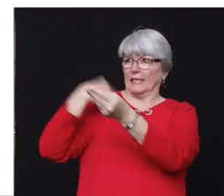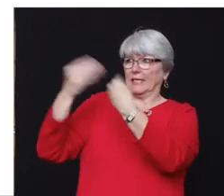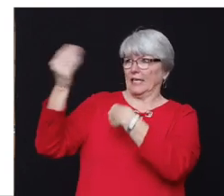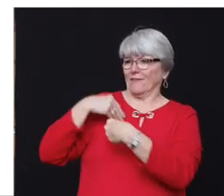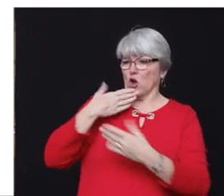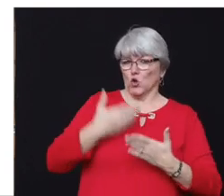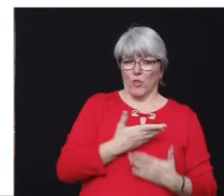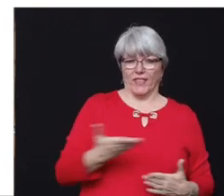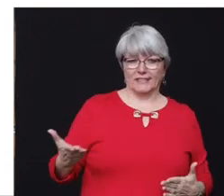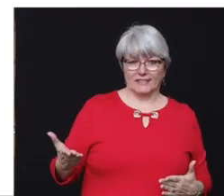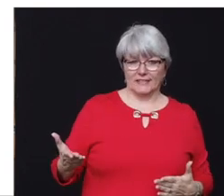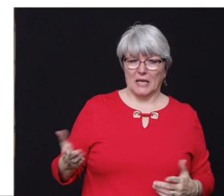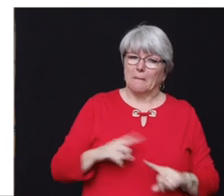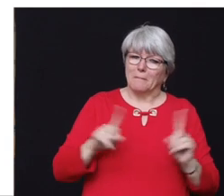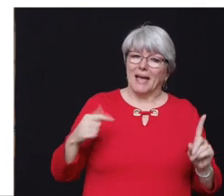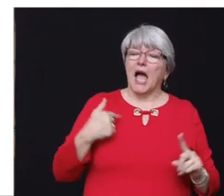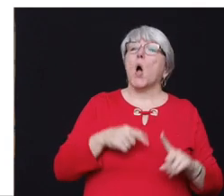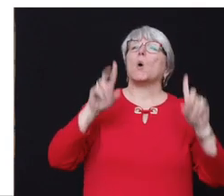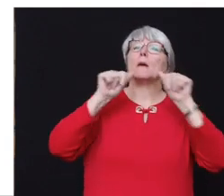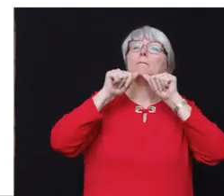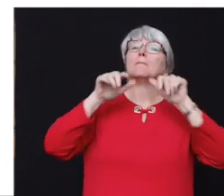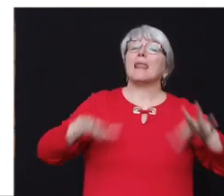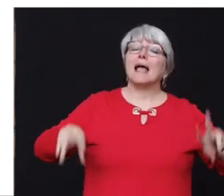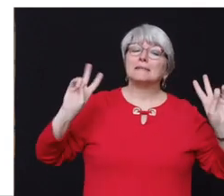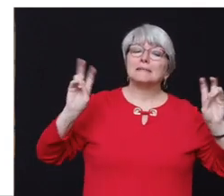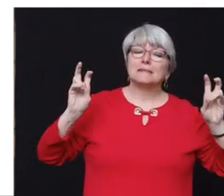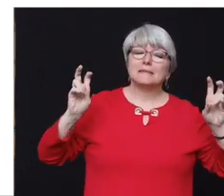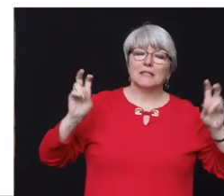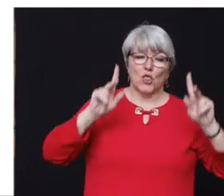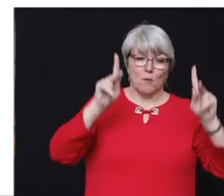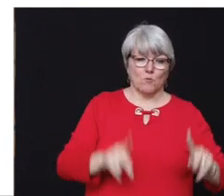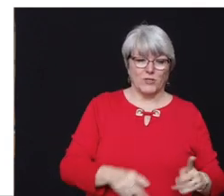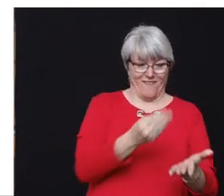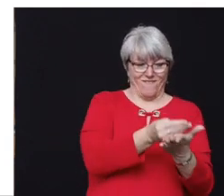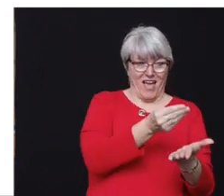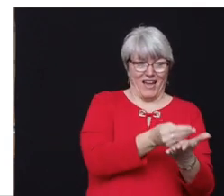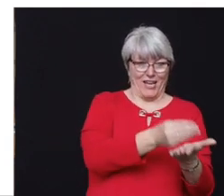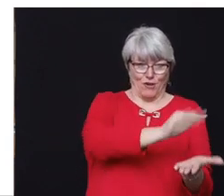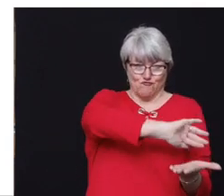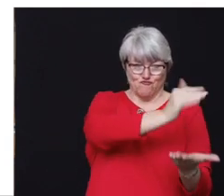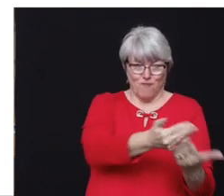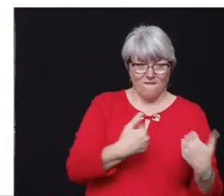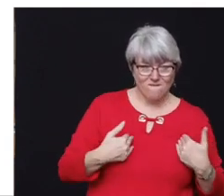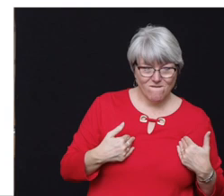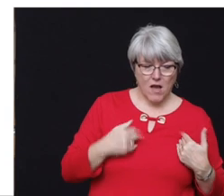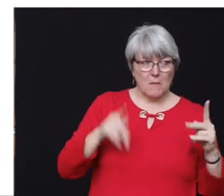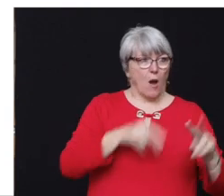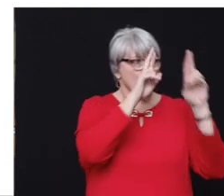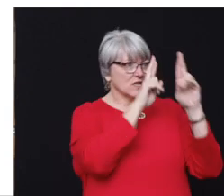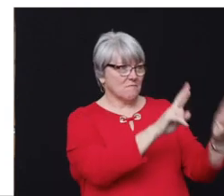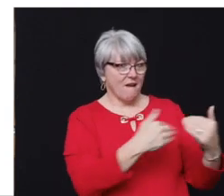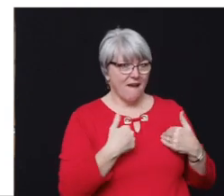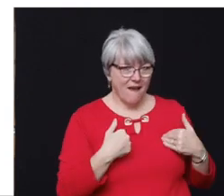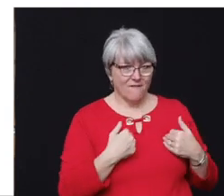in one way or another, how blessed we think is the one who is financially secure or well-respected